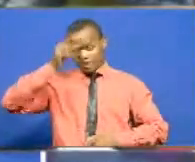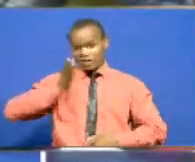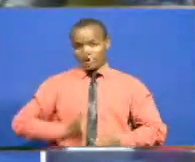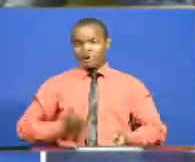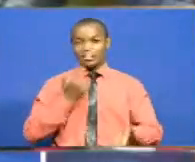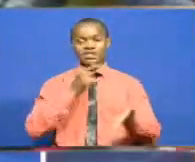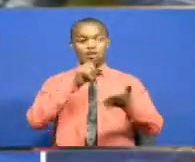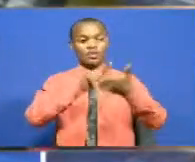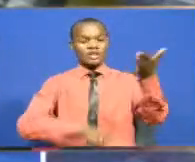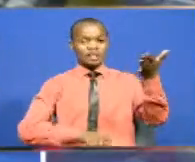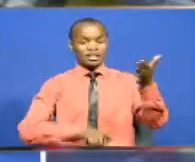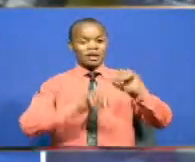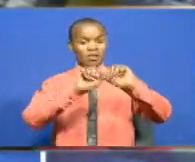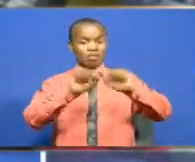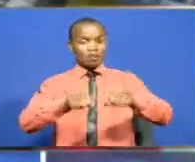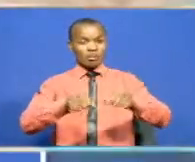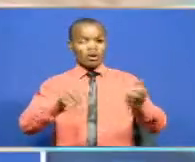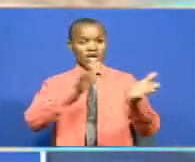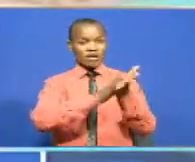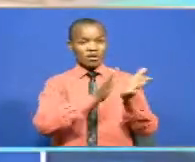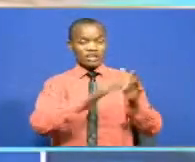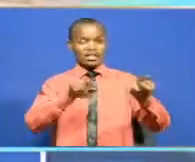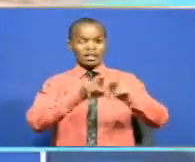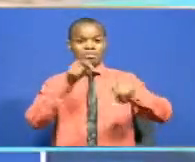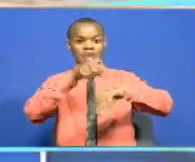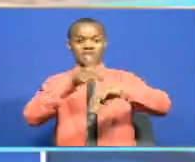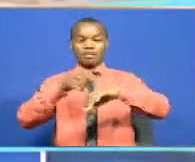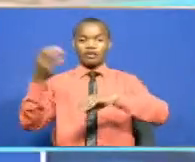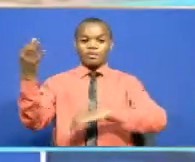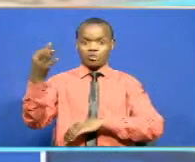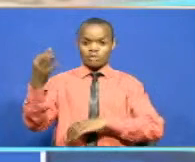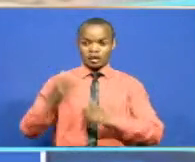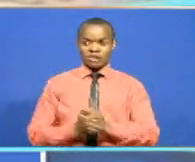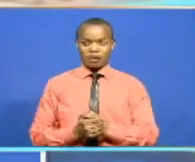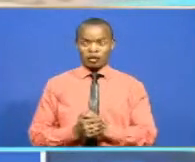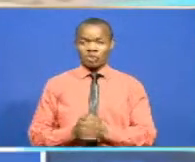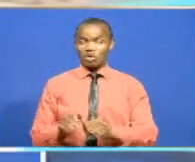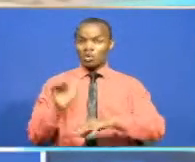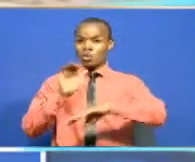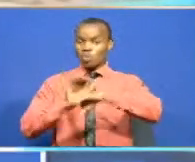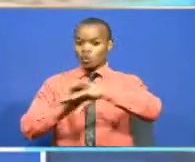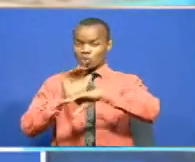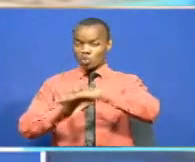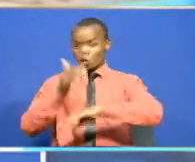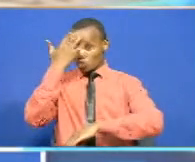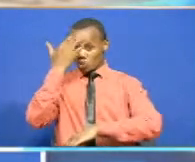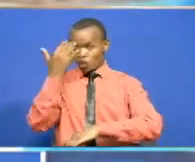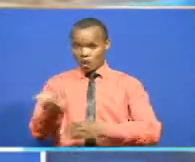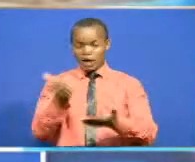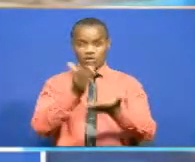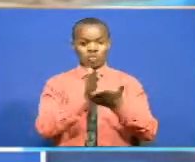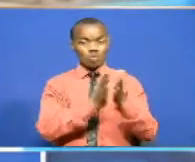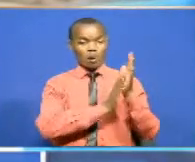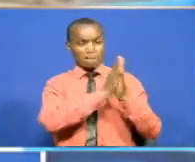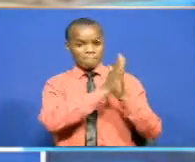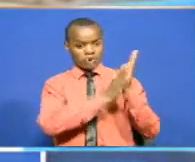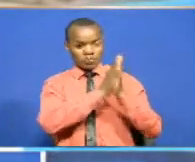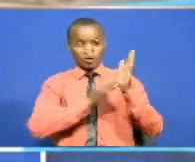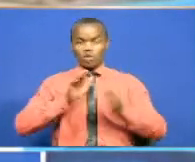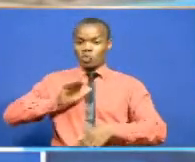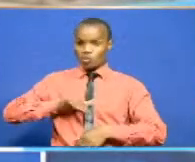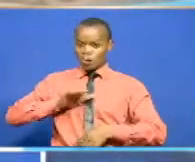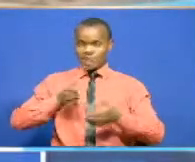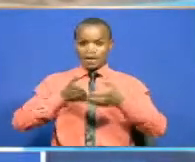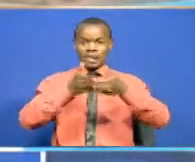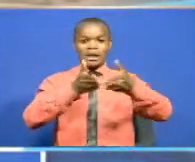capacity for women to take up leadership roles in future. It would be very good because you start building the women capacity and they also